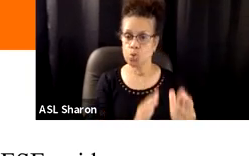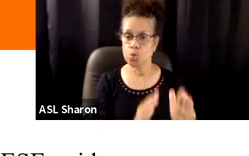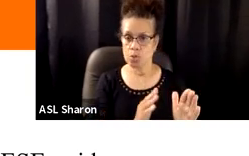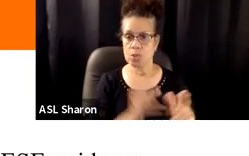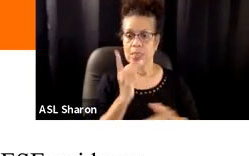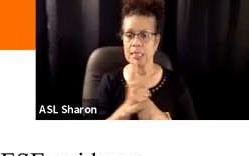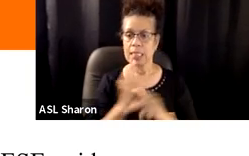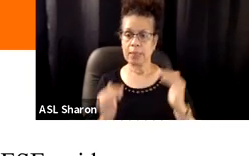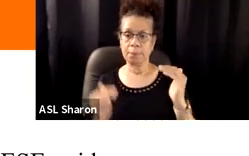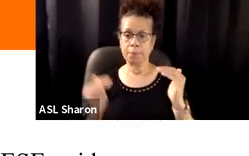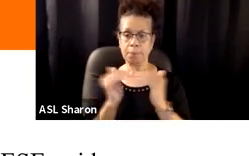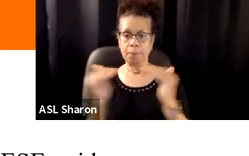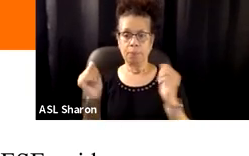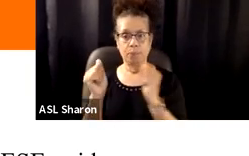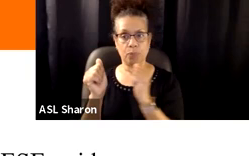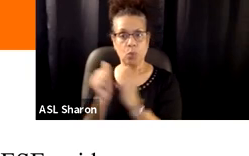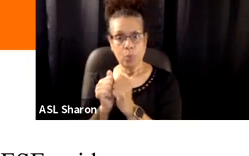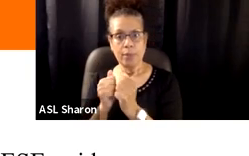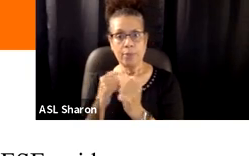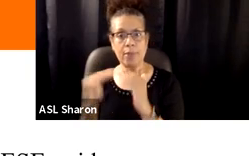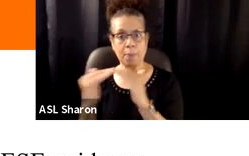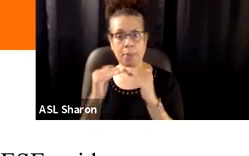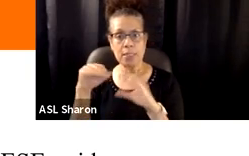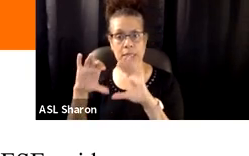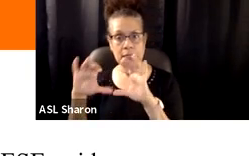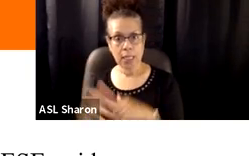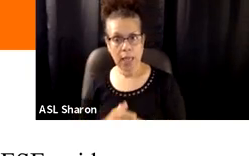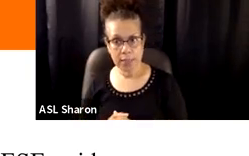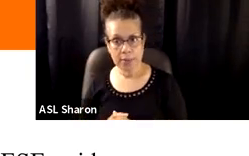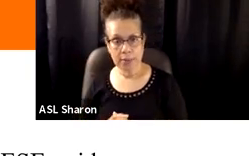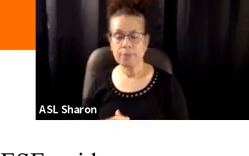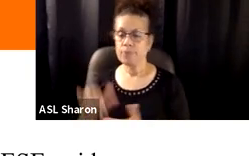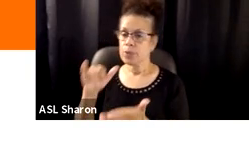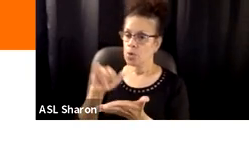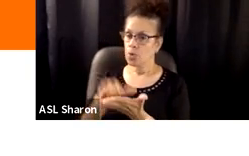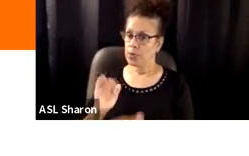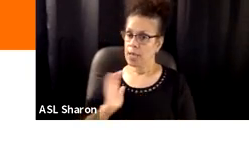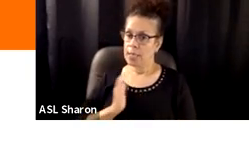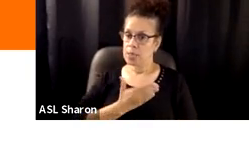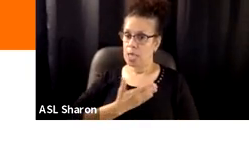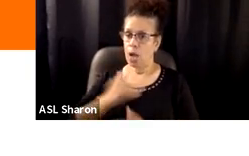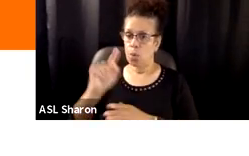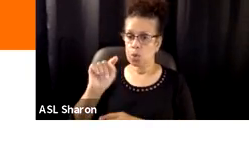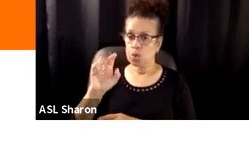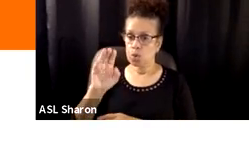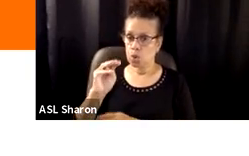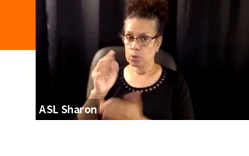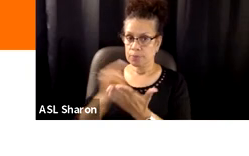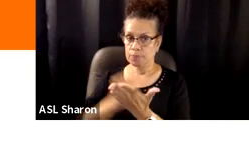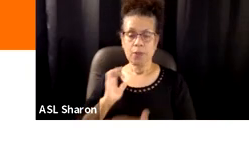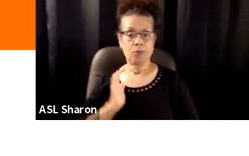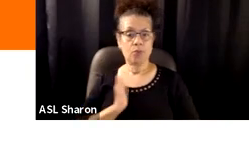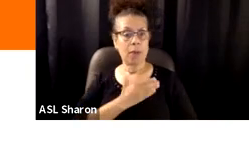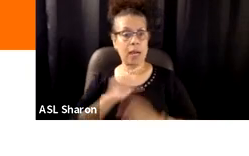classrooms while they are quarantined so those are the terms of the agreement on behalf of the bargaining team i want to thank